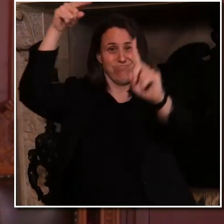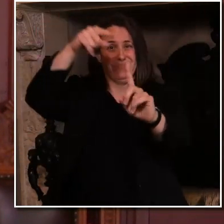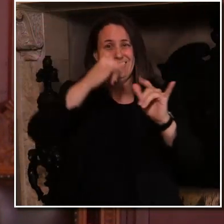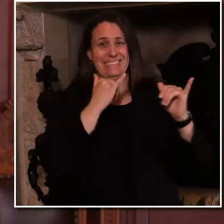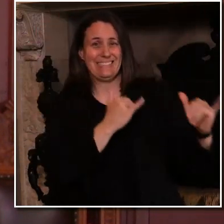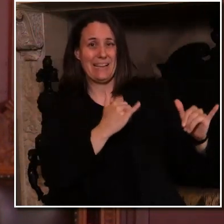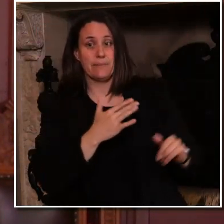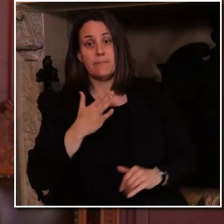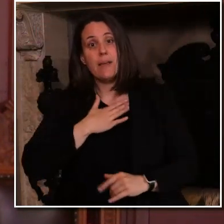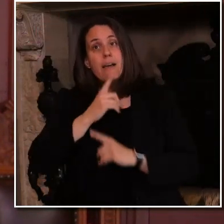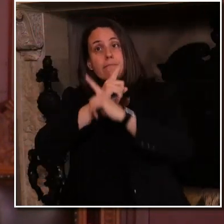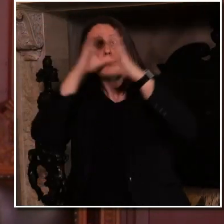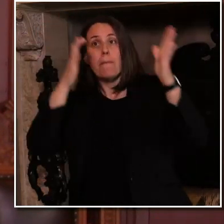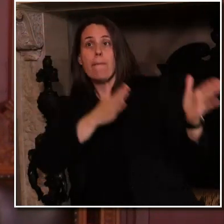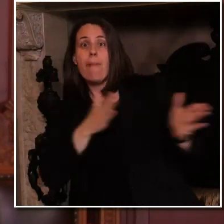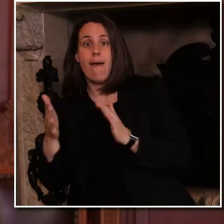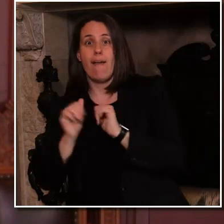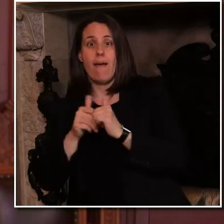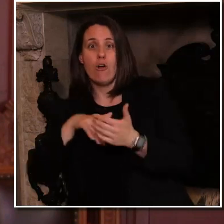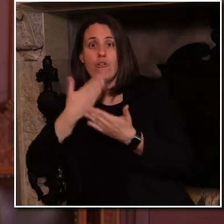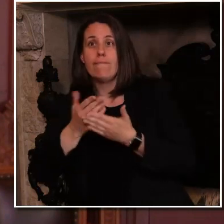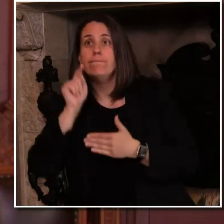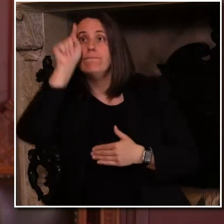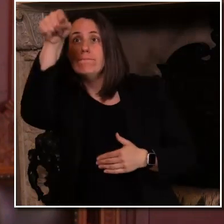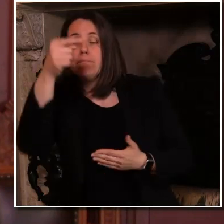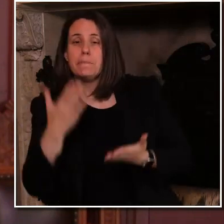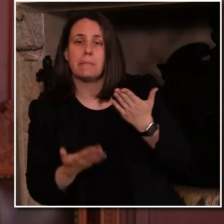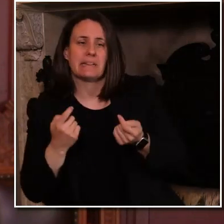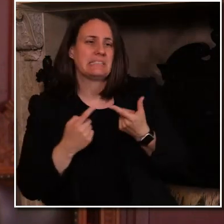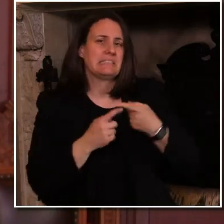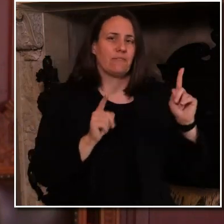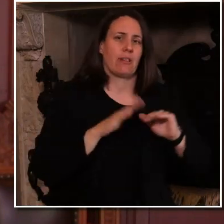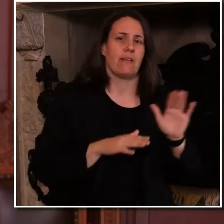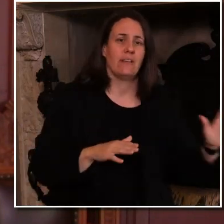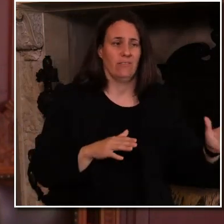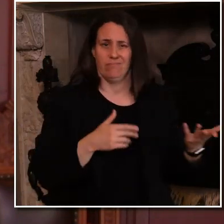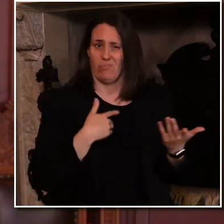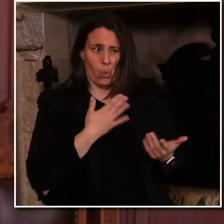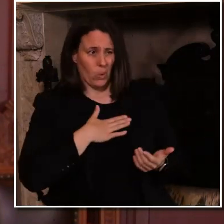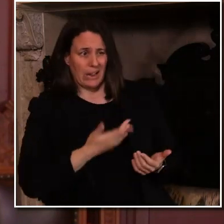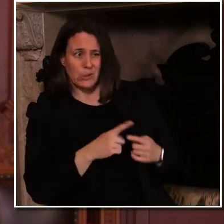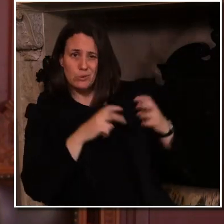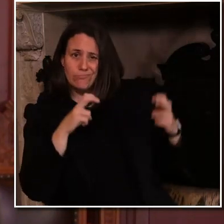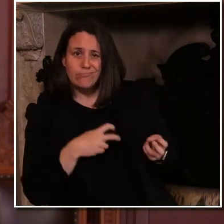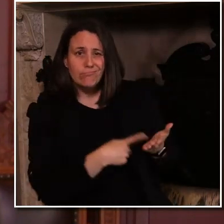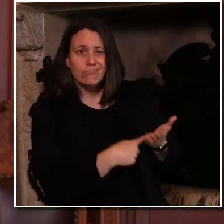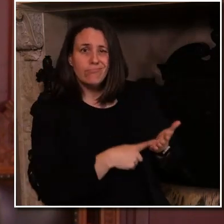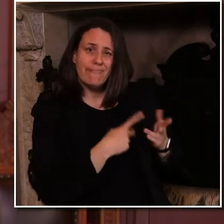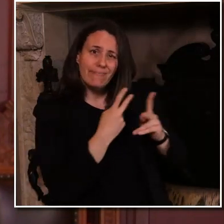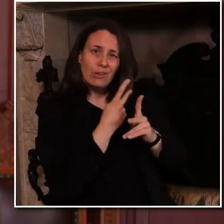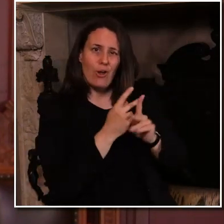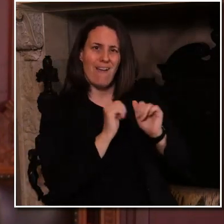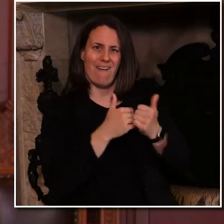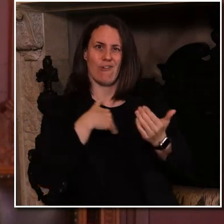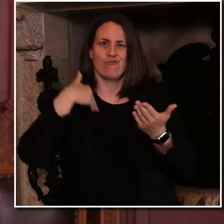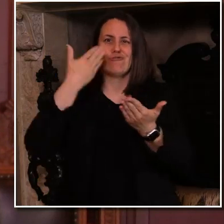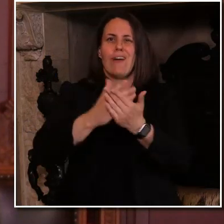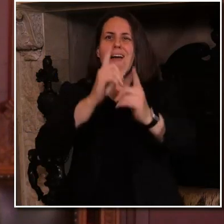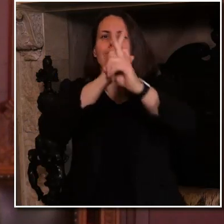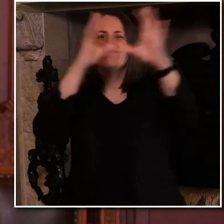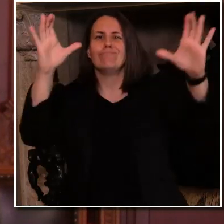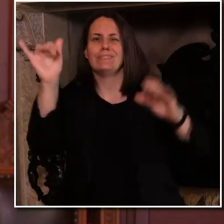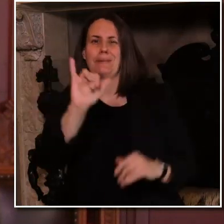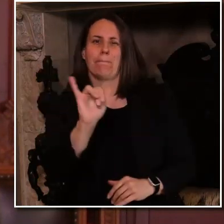sides of the aisle. You come in with some proposals and you hash it out. Hashing it out